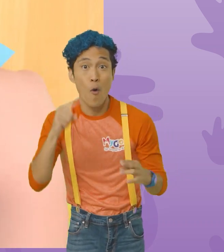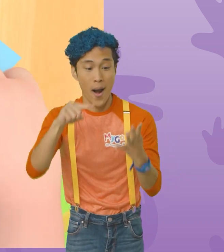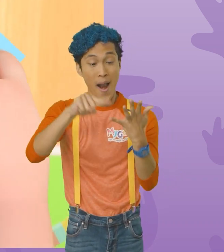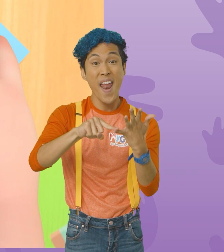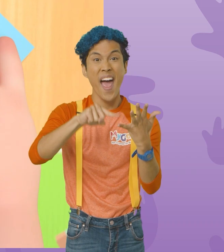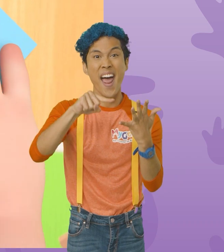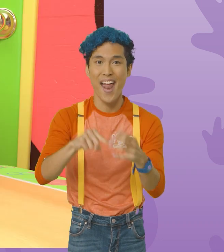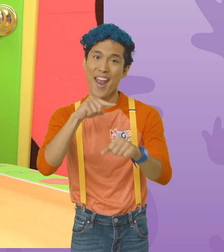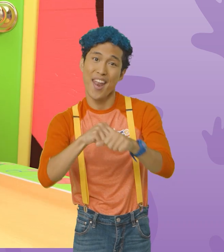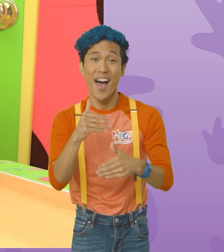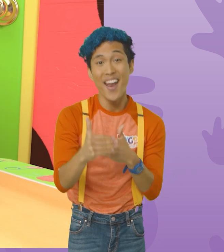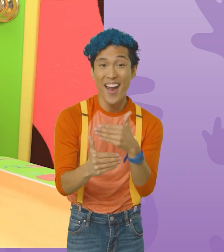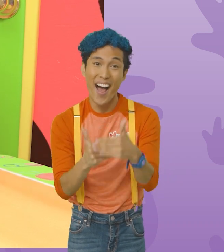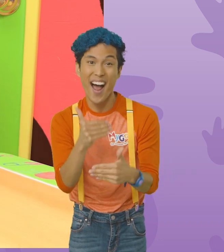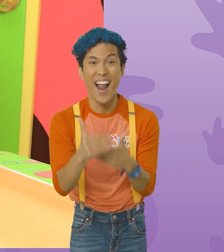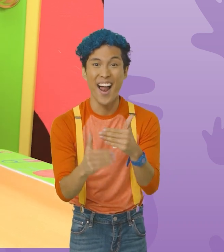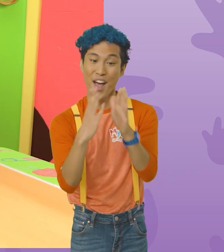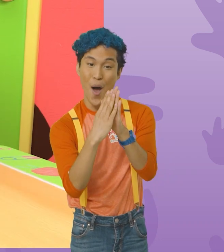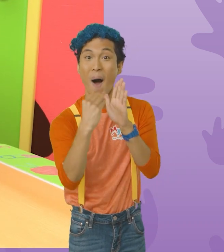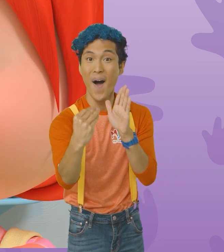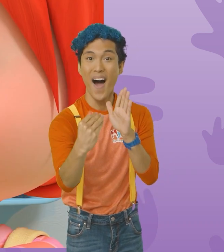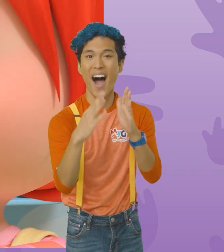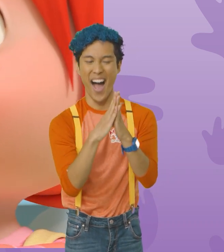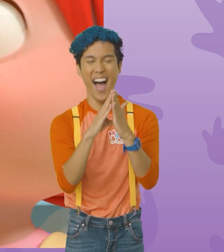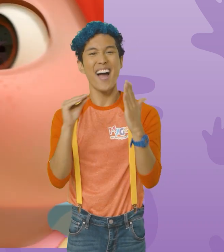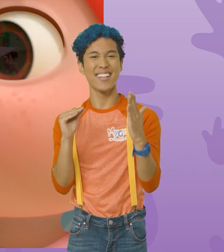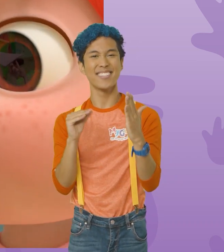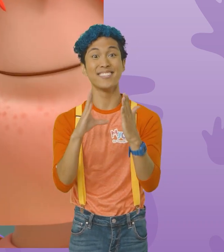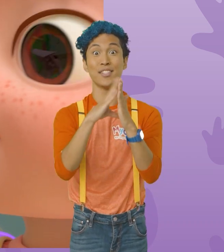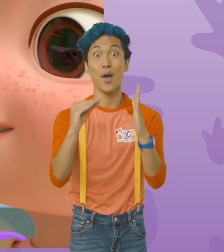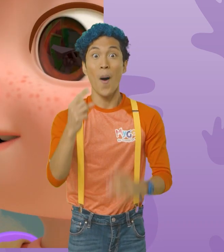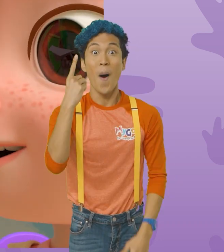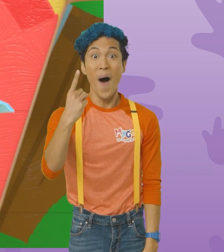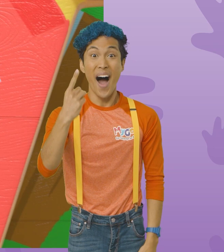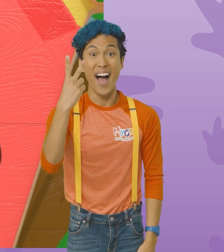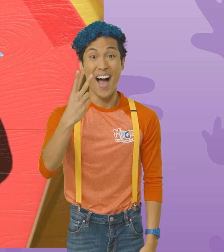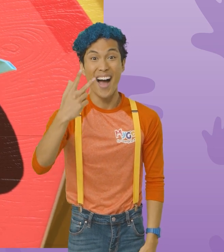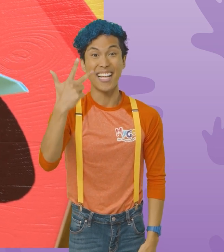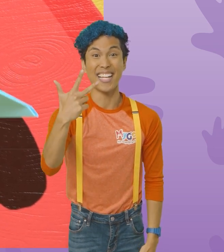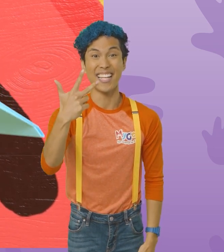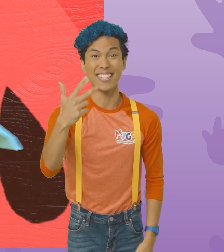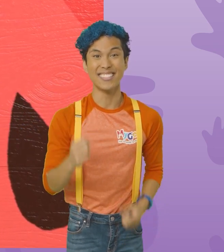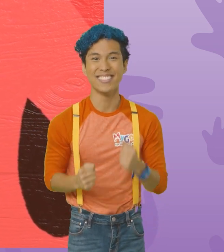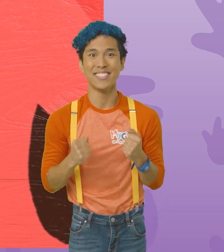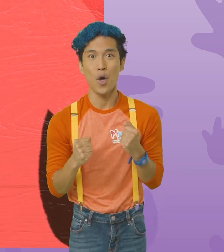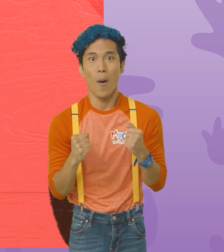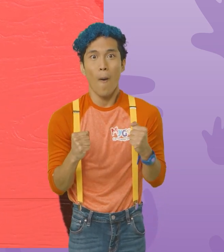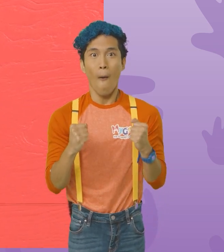Ready for the next step, time to move along. Coco-you, coco-me, Coco 1, 2,